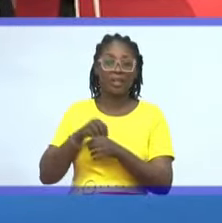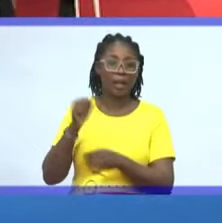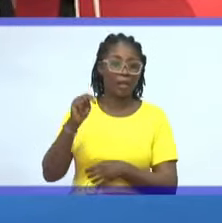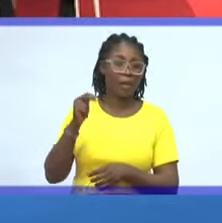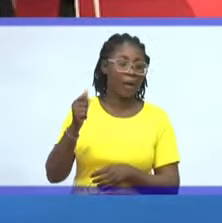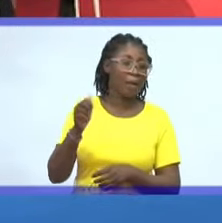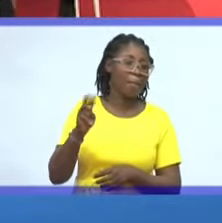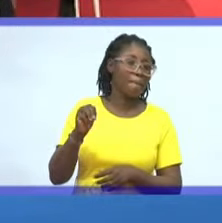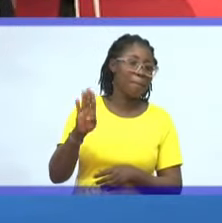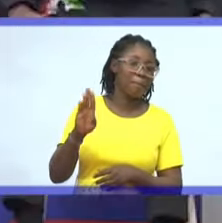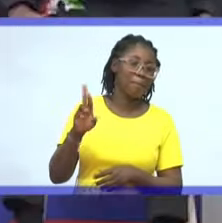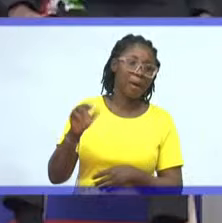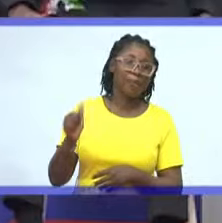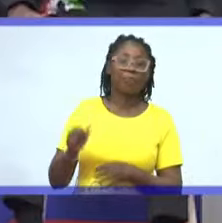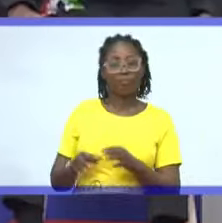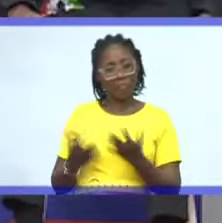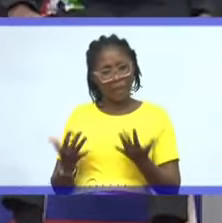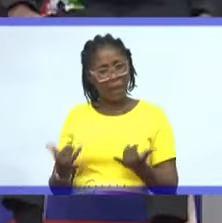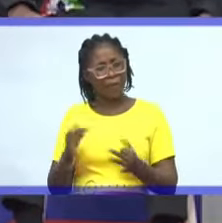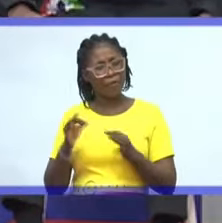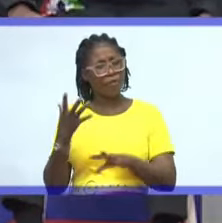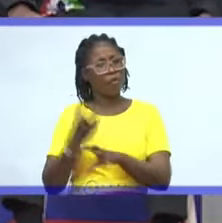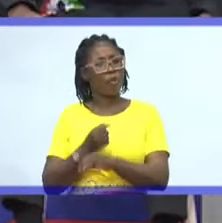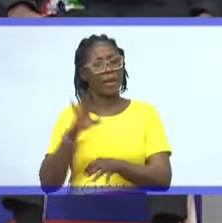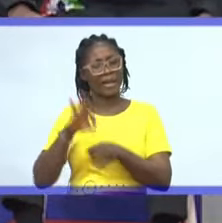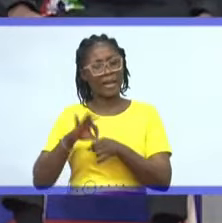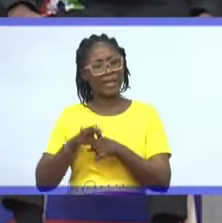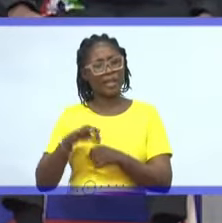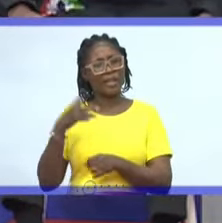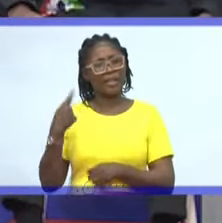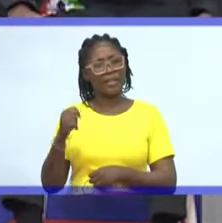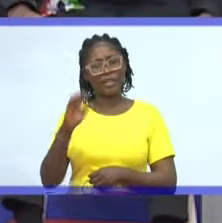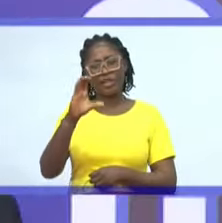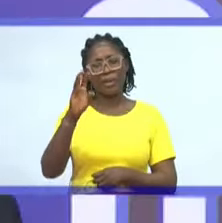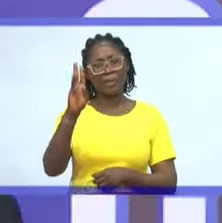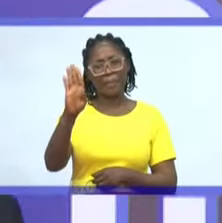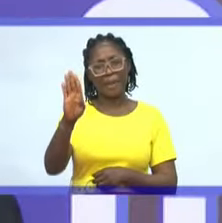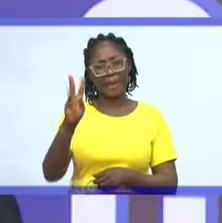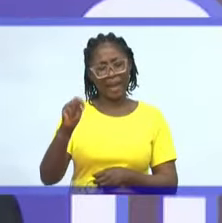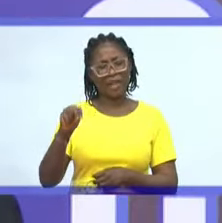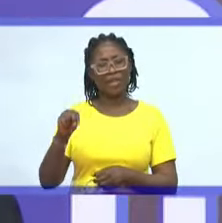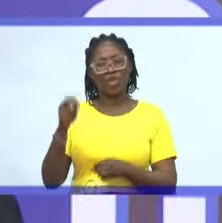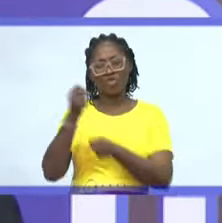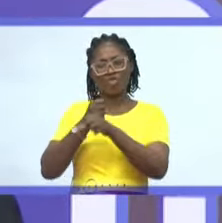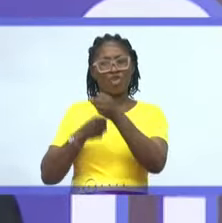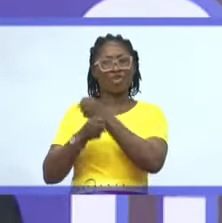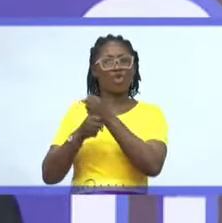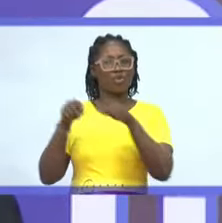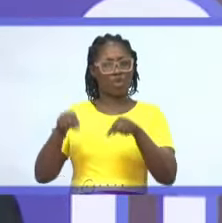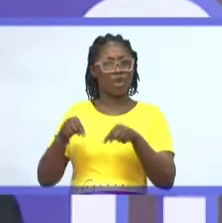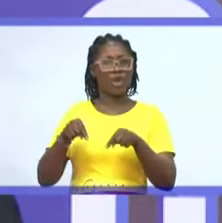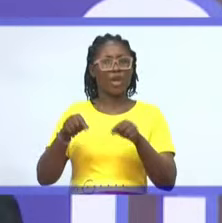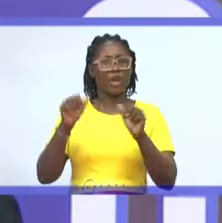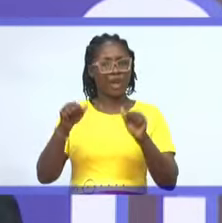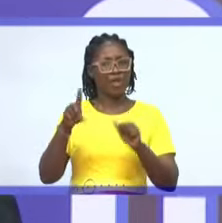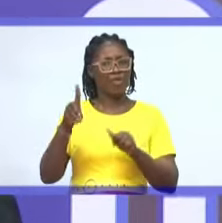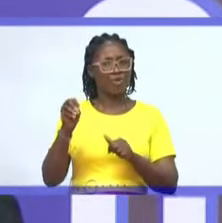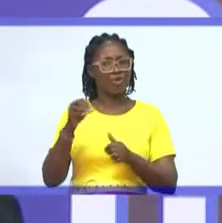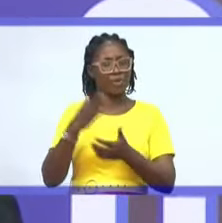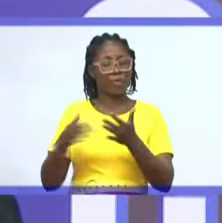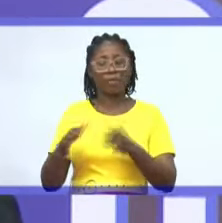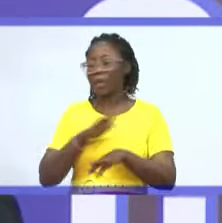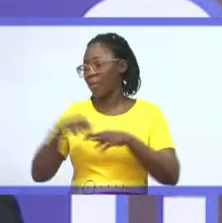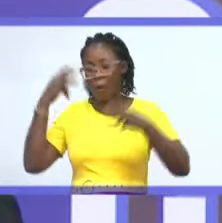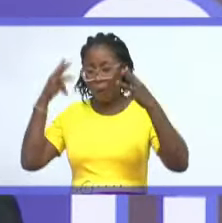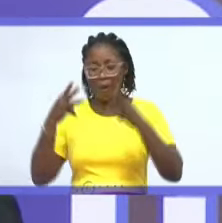election, the CBN structure as it is today, would you leave it or would you do something about it? Don't worry what I'll do. Be rest assured that I'll do the